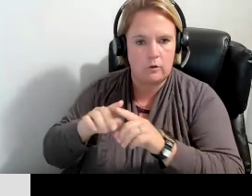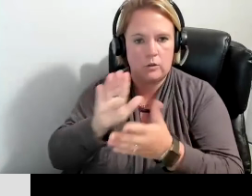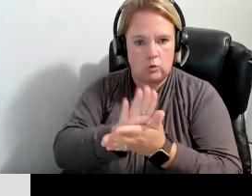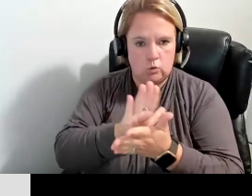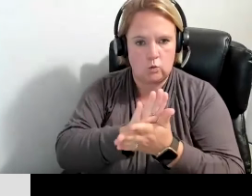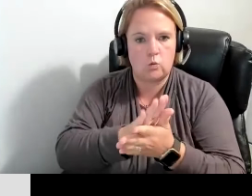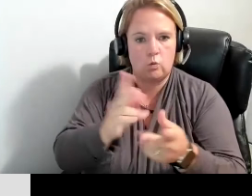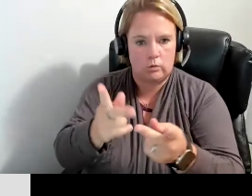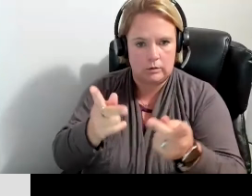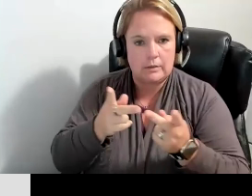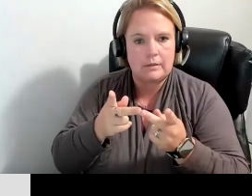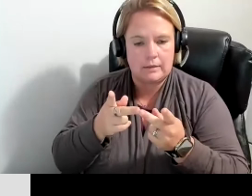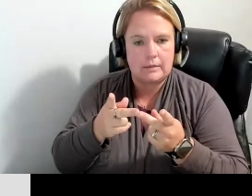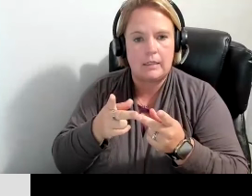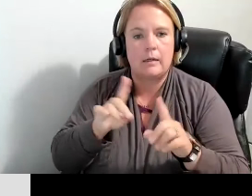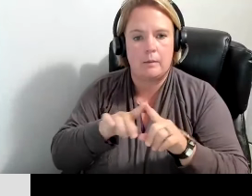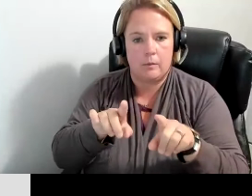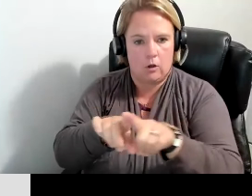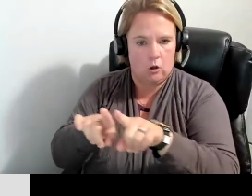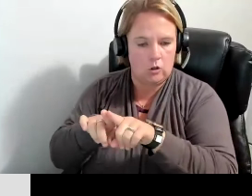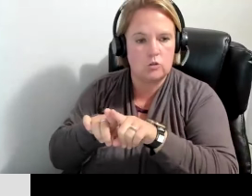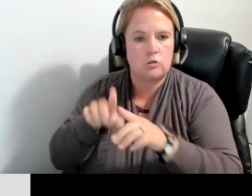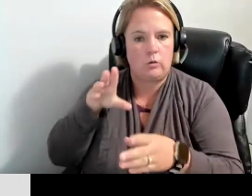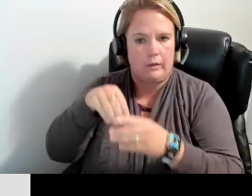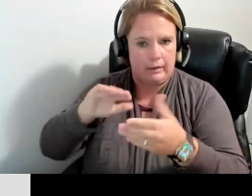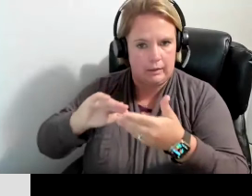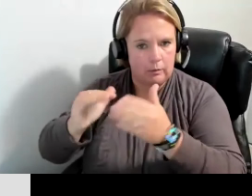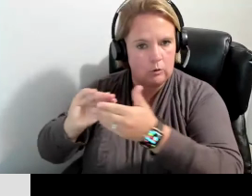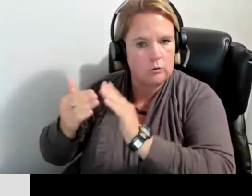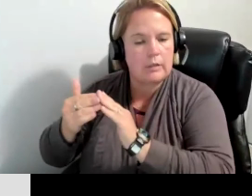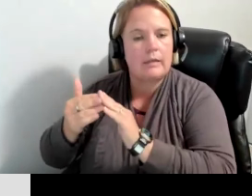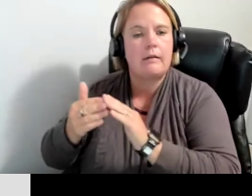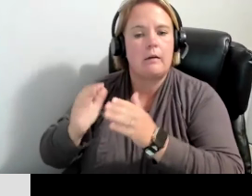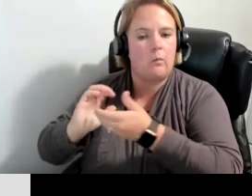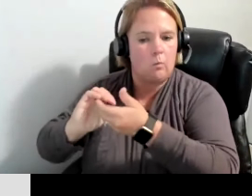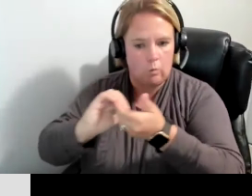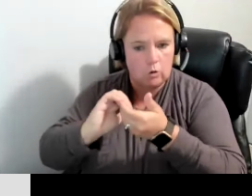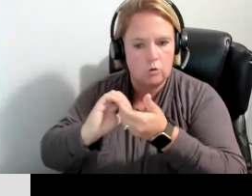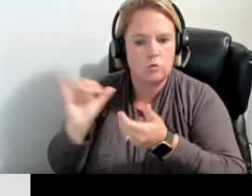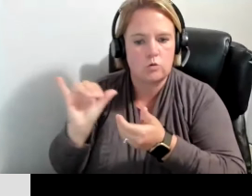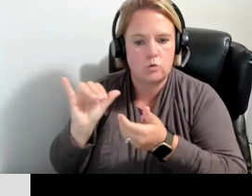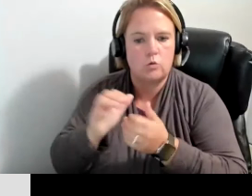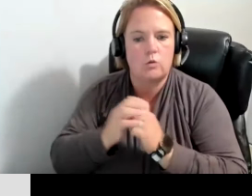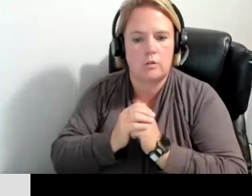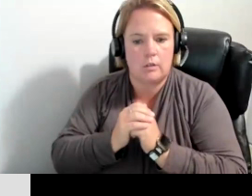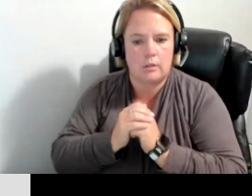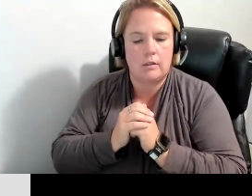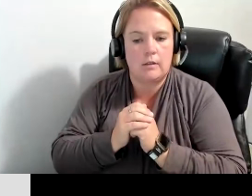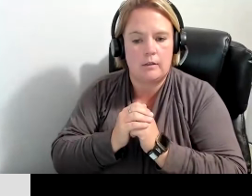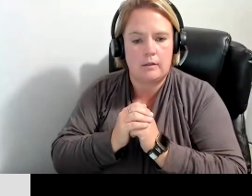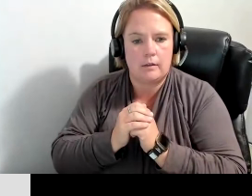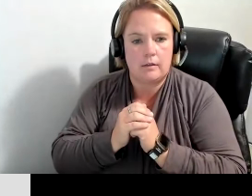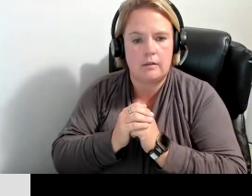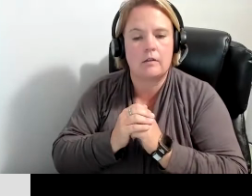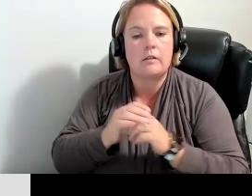but also within the community and community partners. And then we also have other staff members and other programs that we work